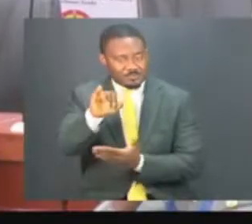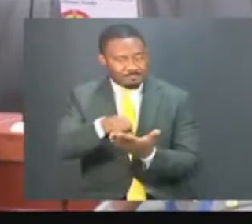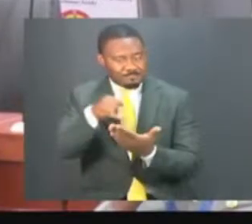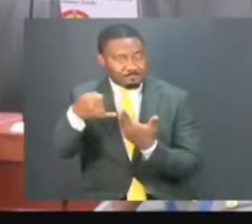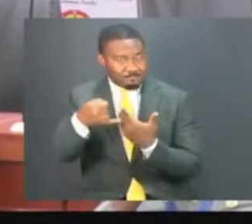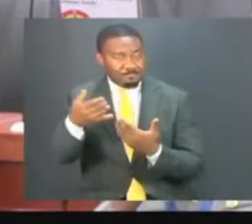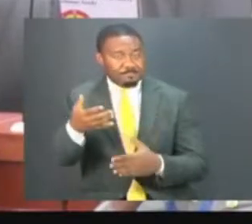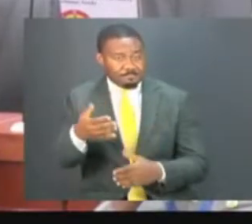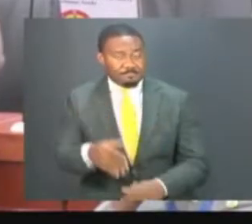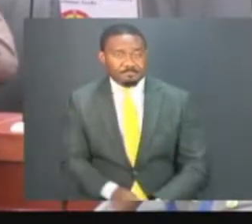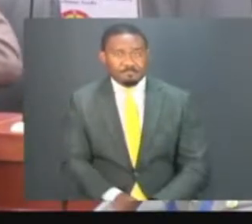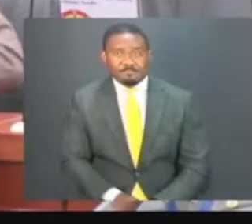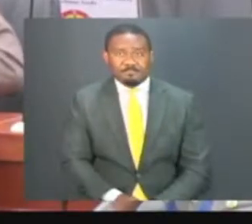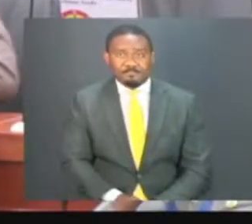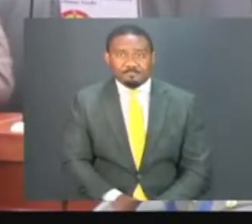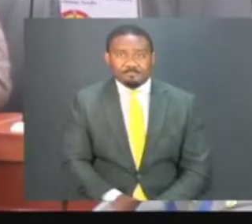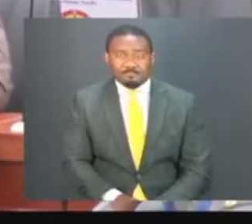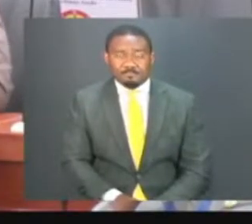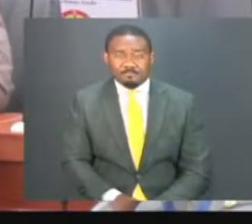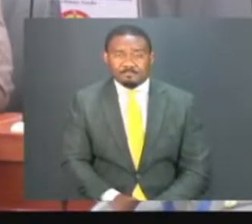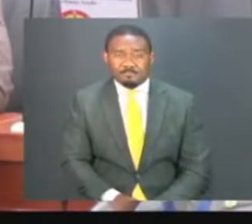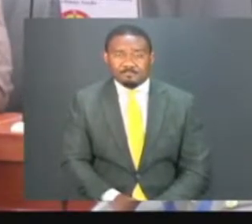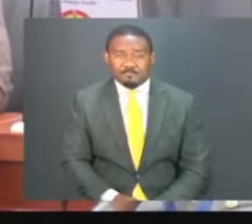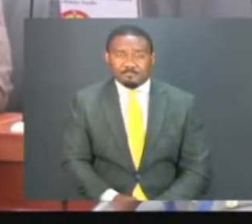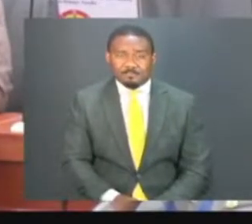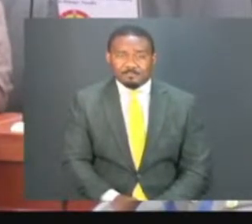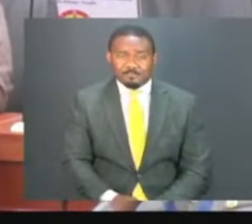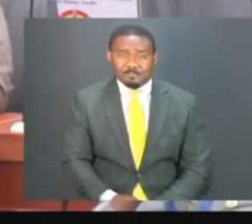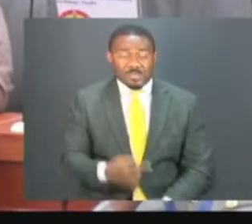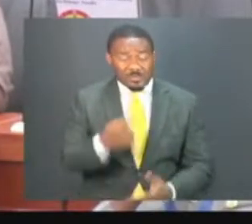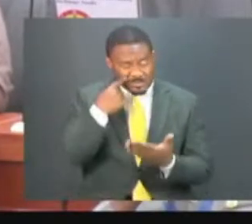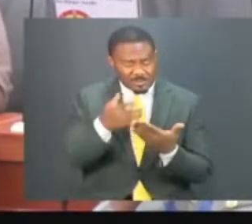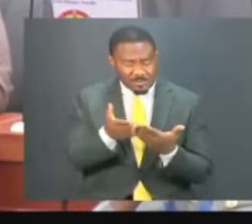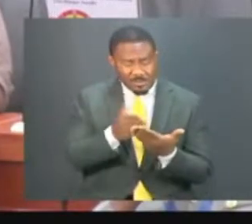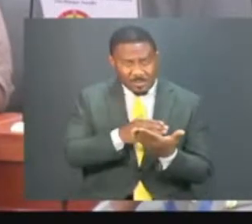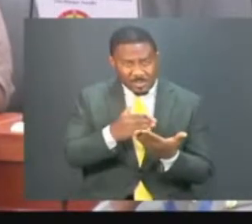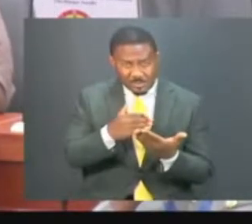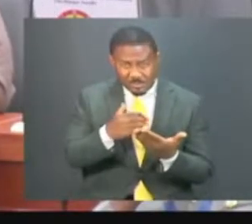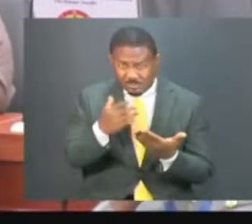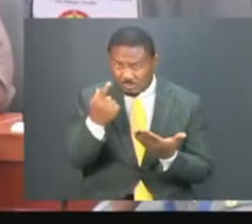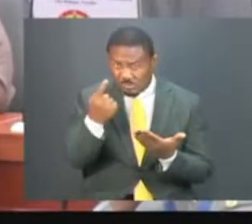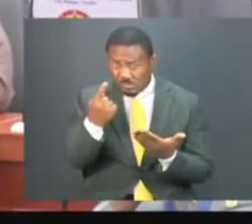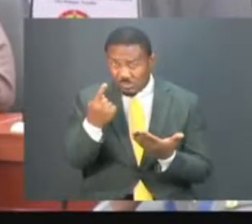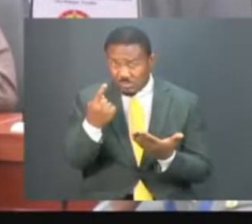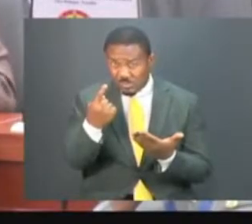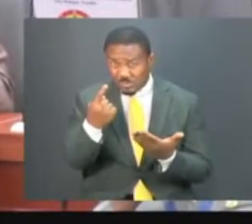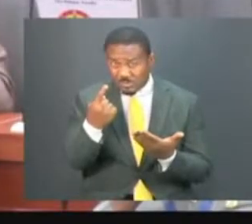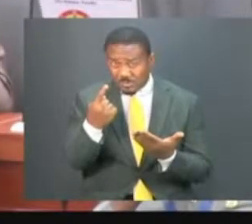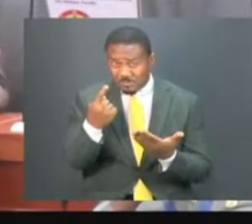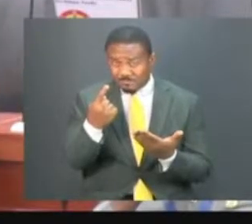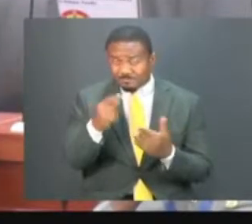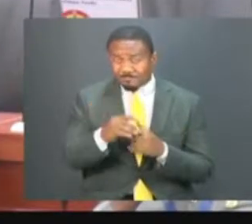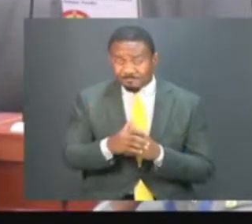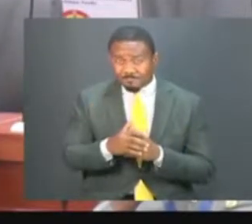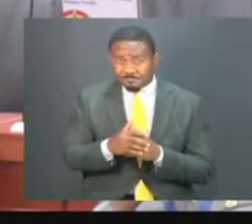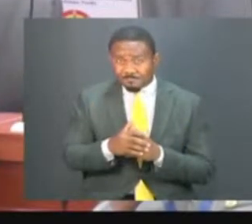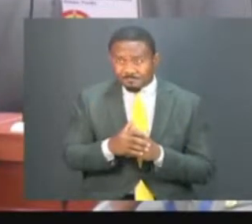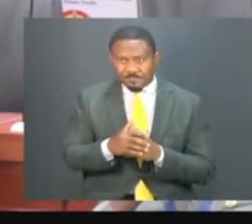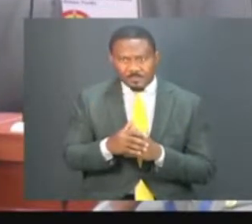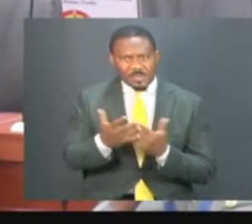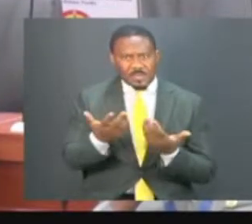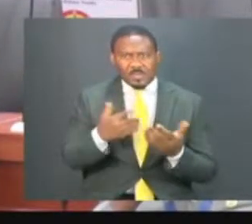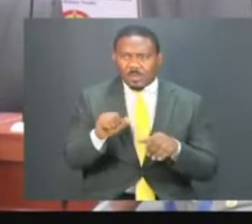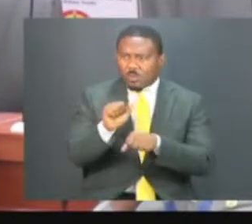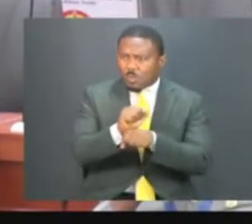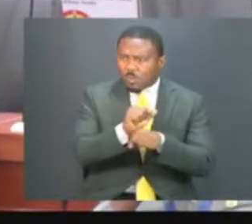you kindly indulge me once again, on page 1 is the minutes of the first sitting of